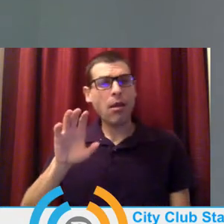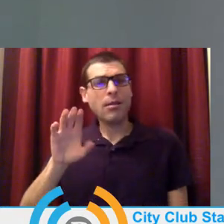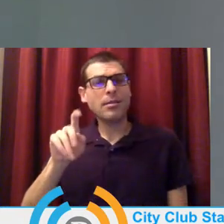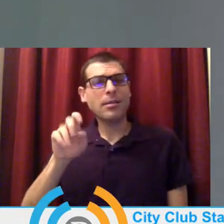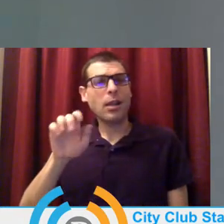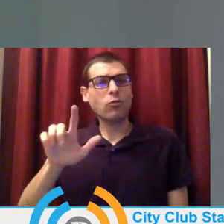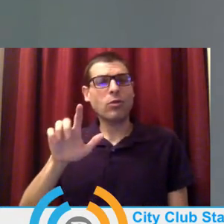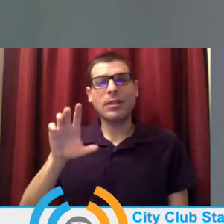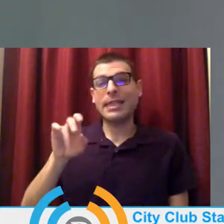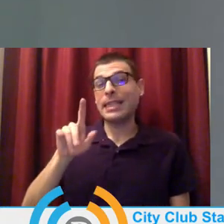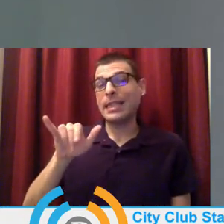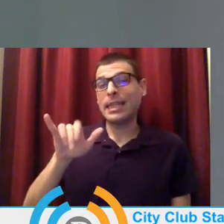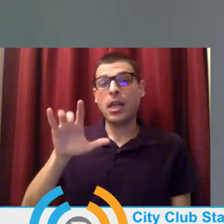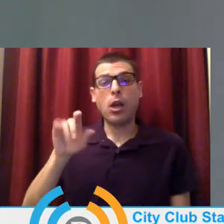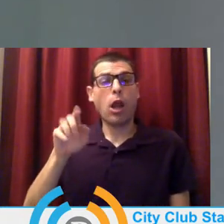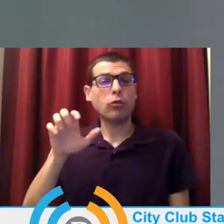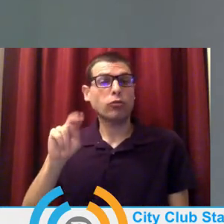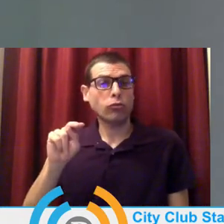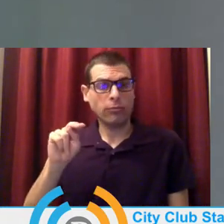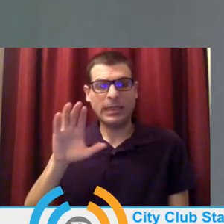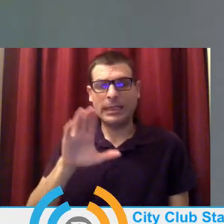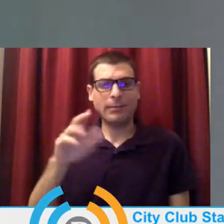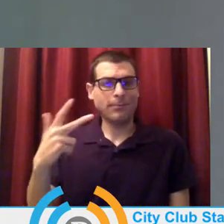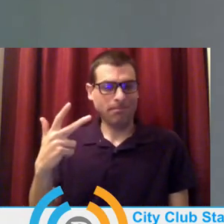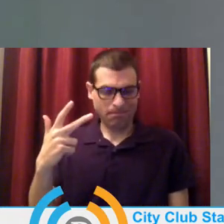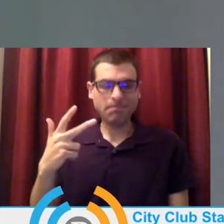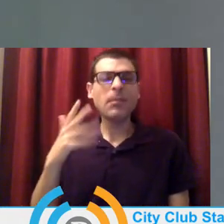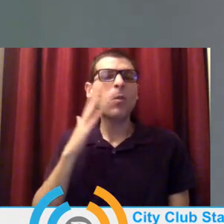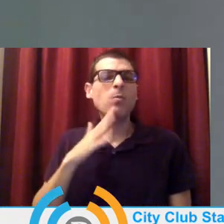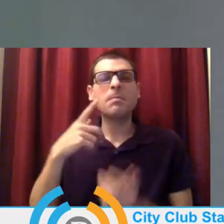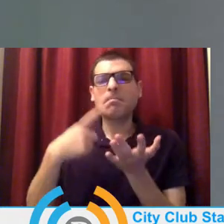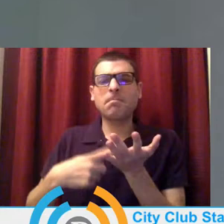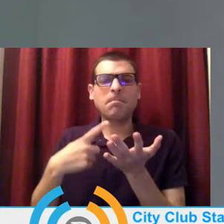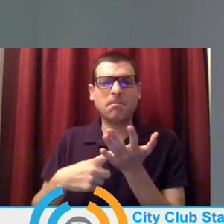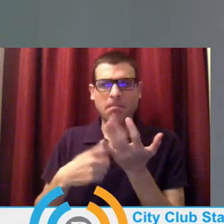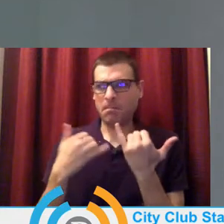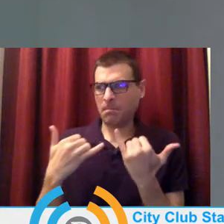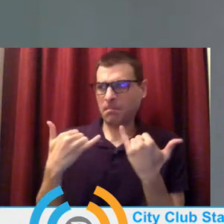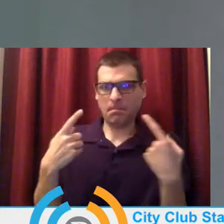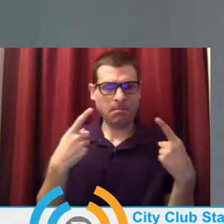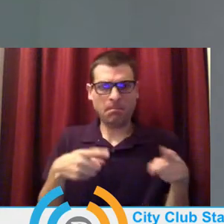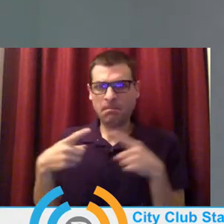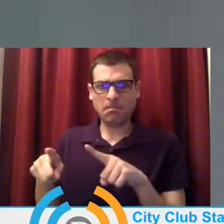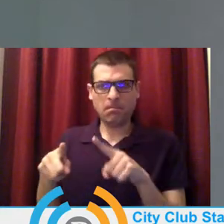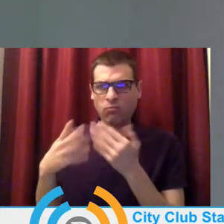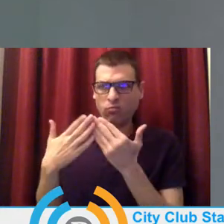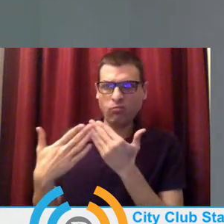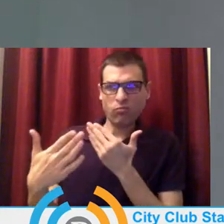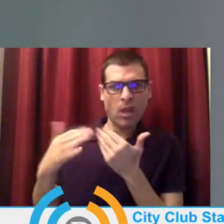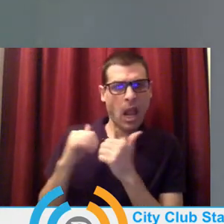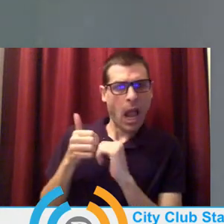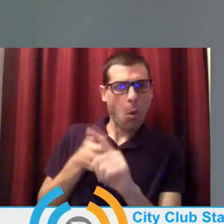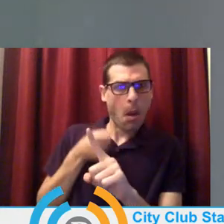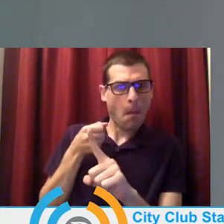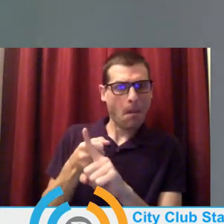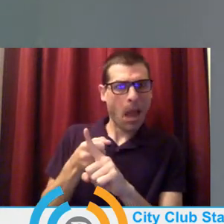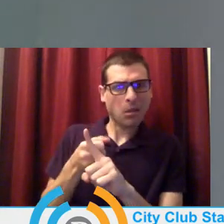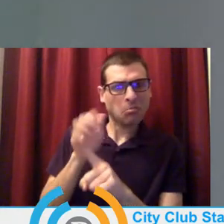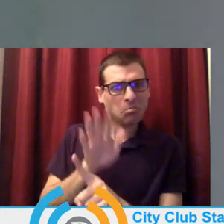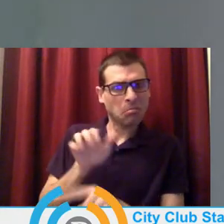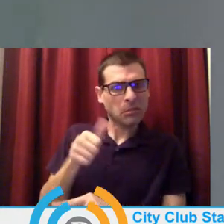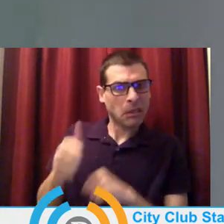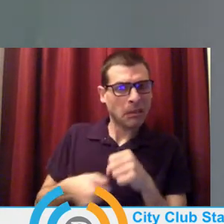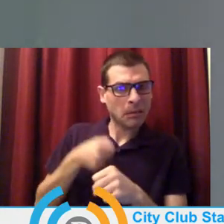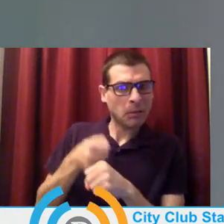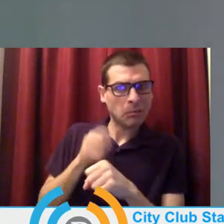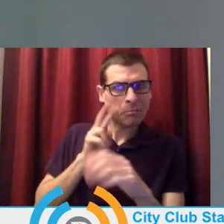new possibilities for Oregon in the coming decades. If you're not familiar with Central City Concern, it is a nonprofit that helps its